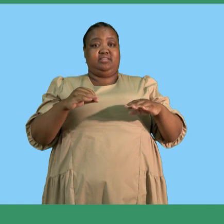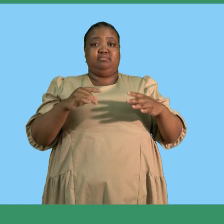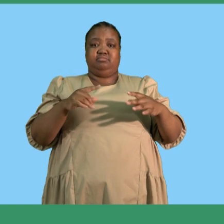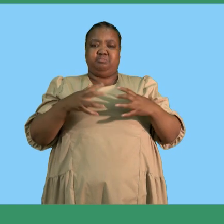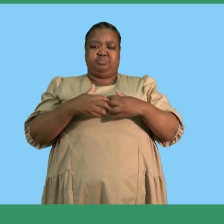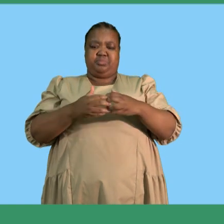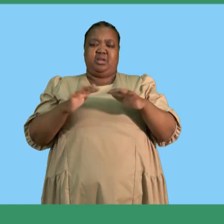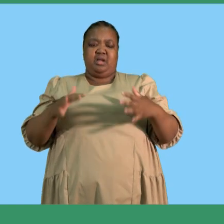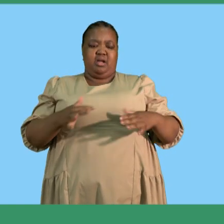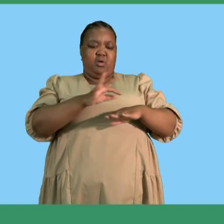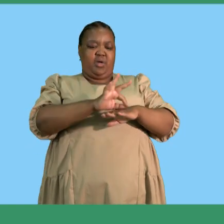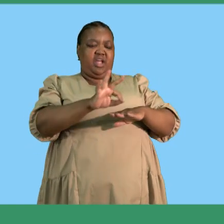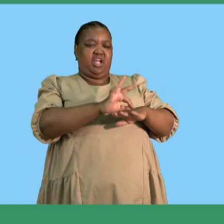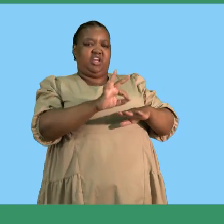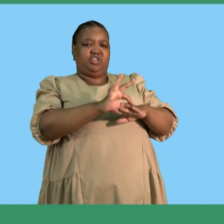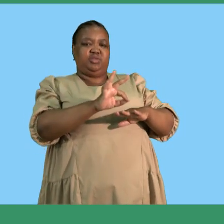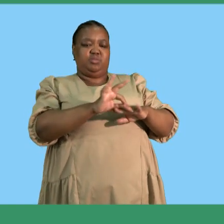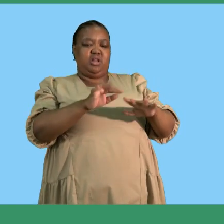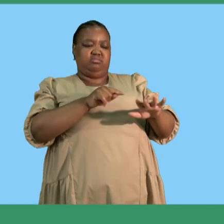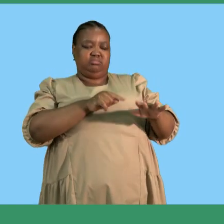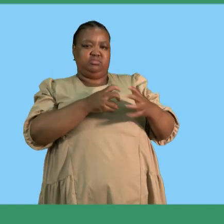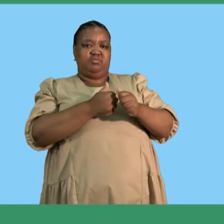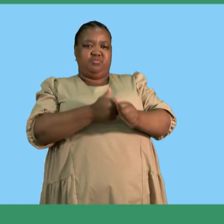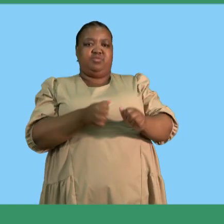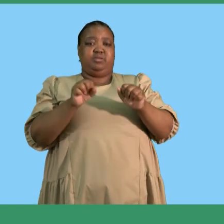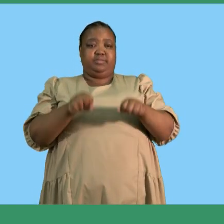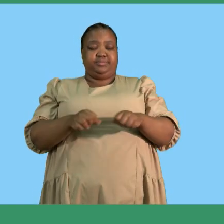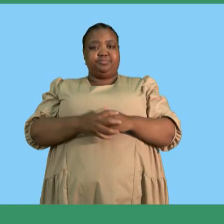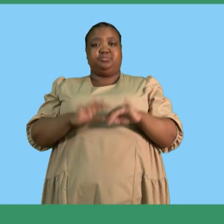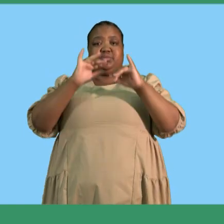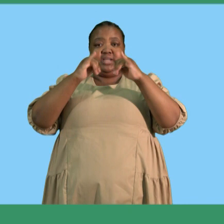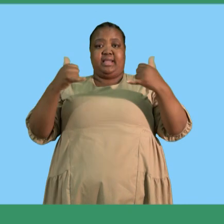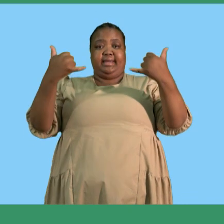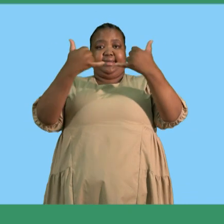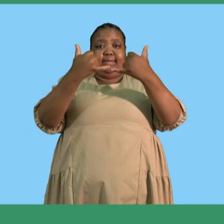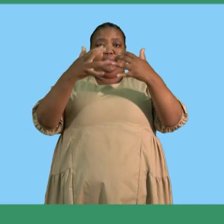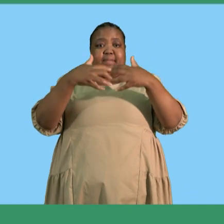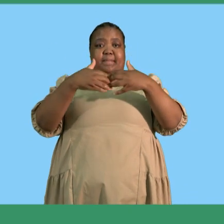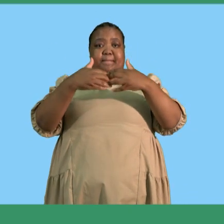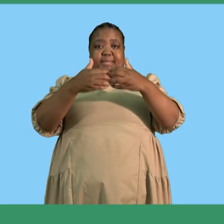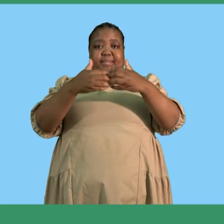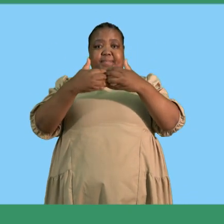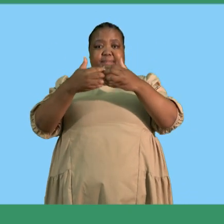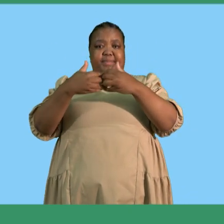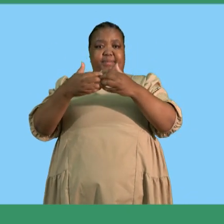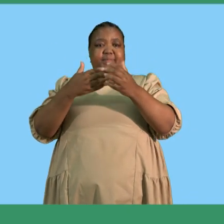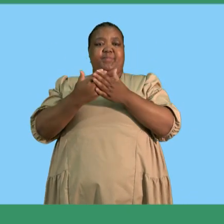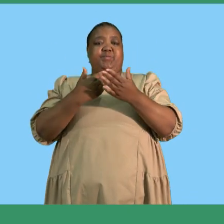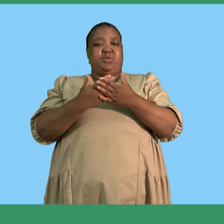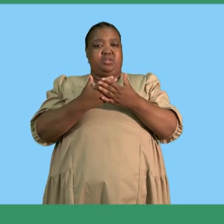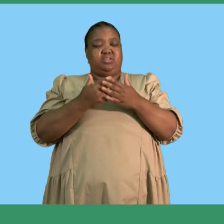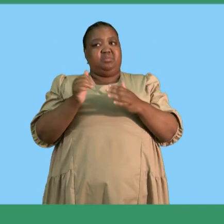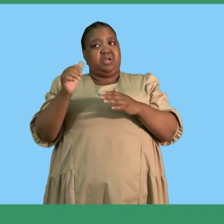plan. We will also look at the benefits of starting a company over other forms